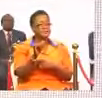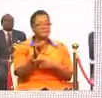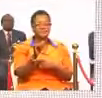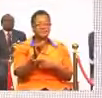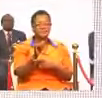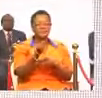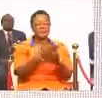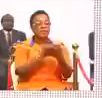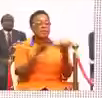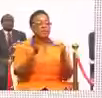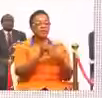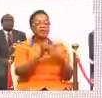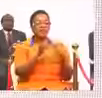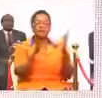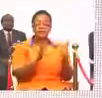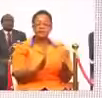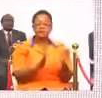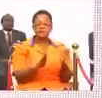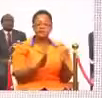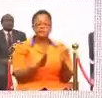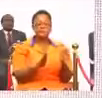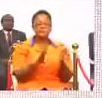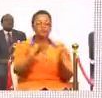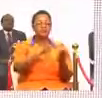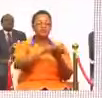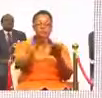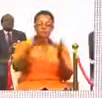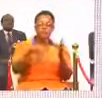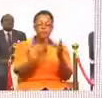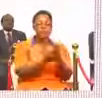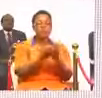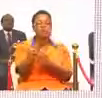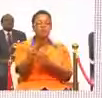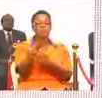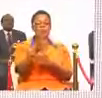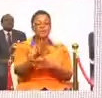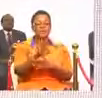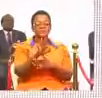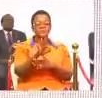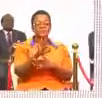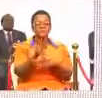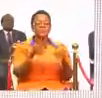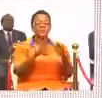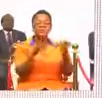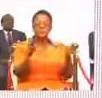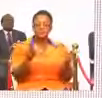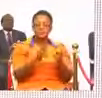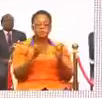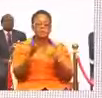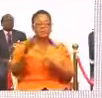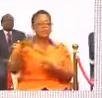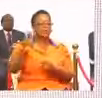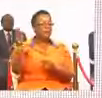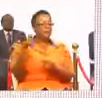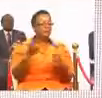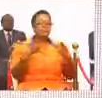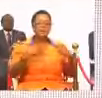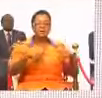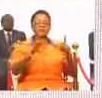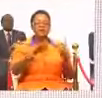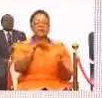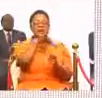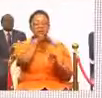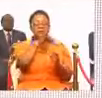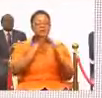any leader from all the 43 tribes of Kenya, let Raila be the